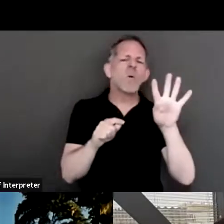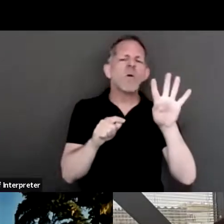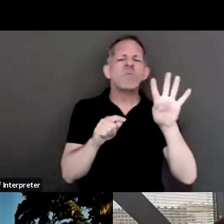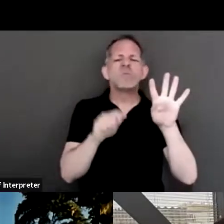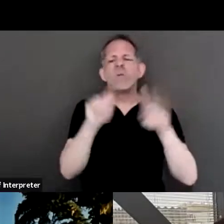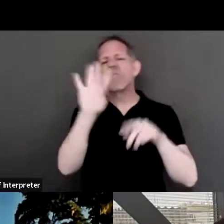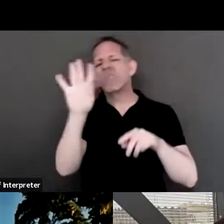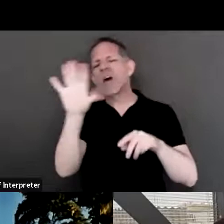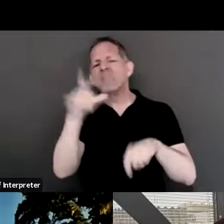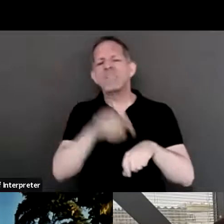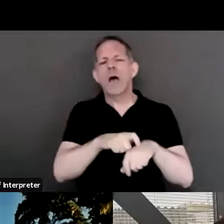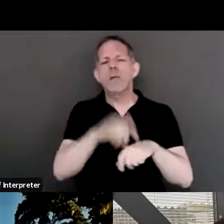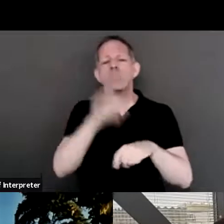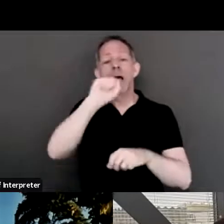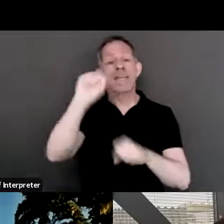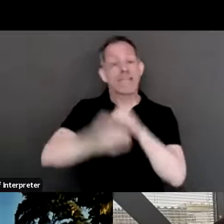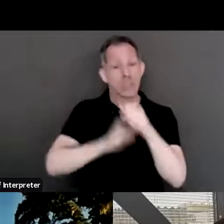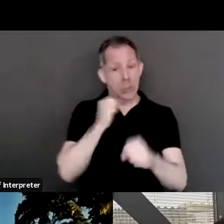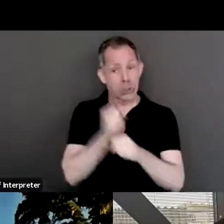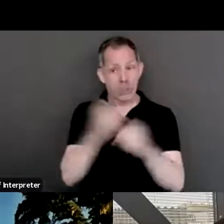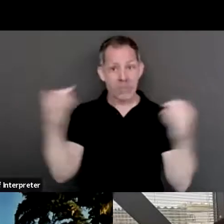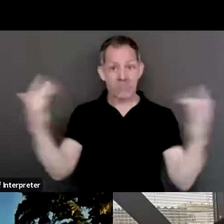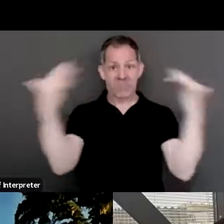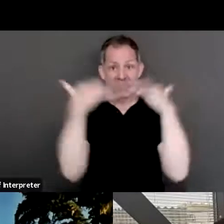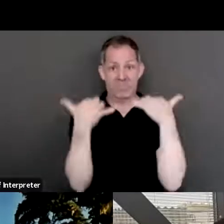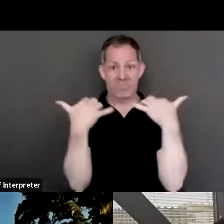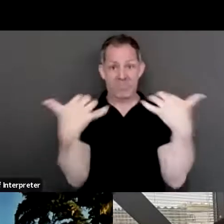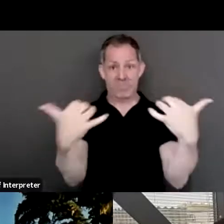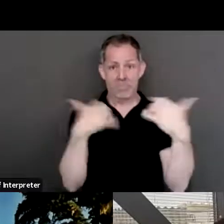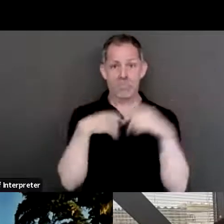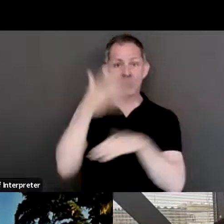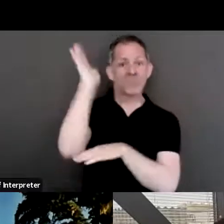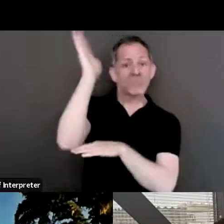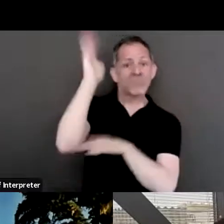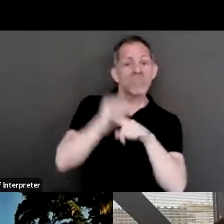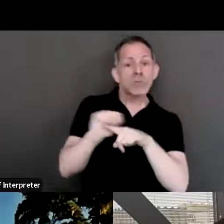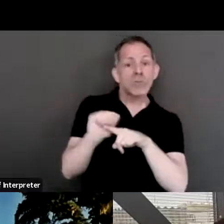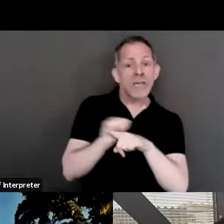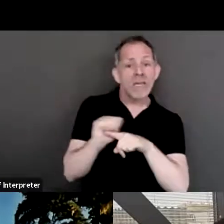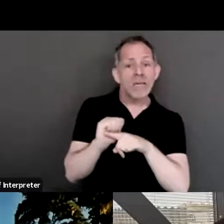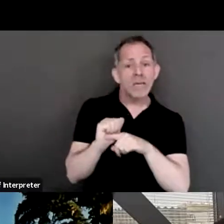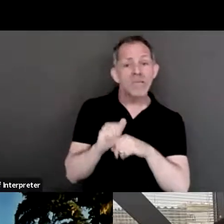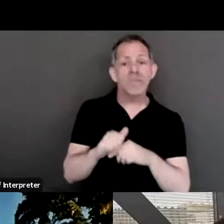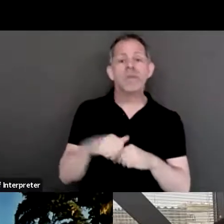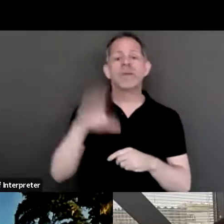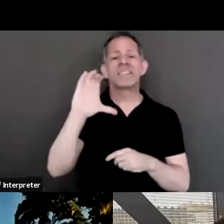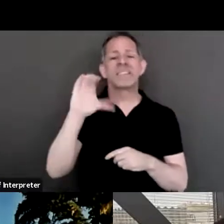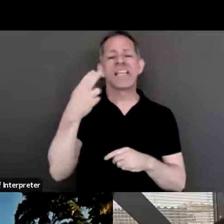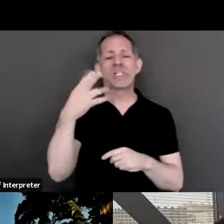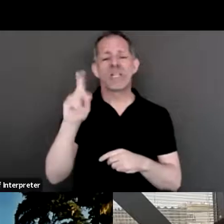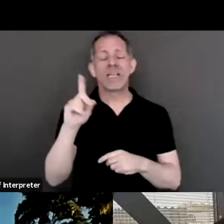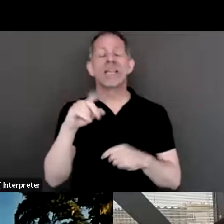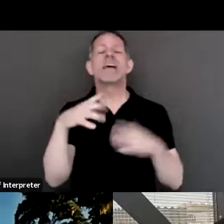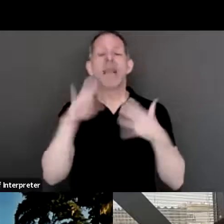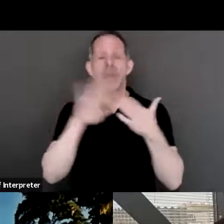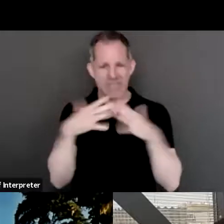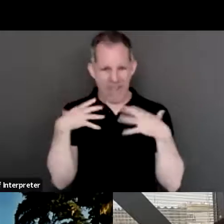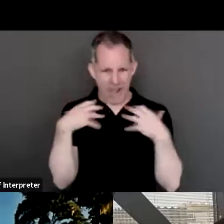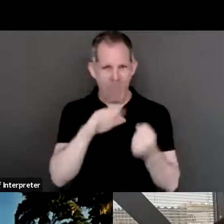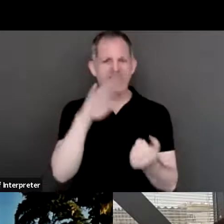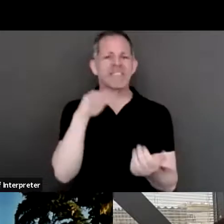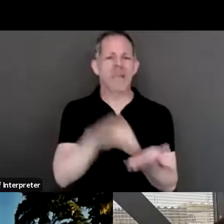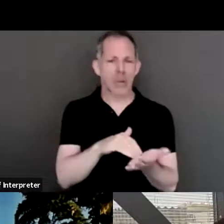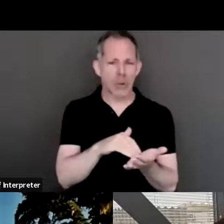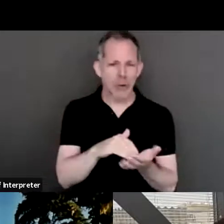were really lucky to have CHC, Community Health Centers, provide Narcan that they donated to people who